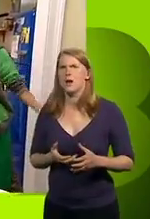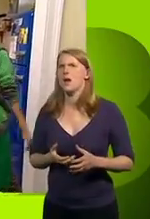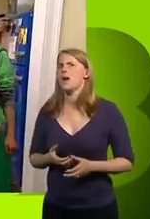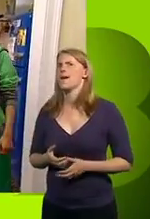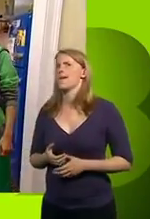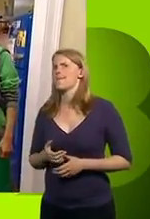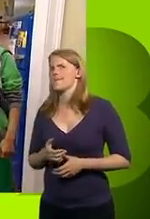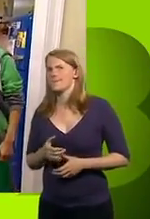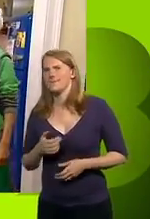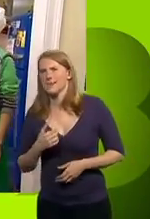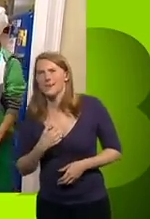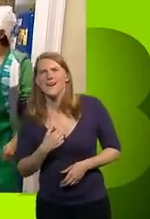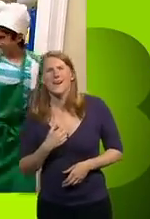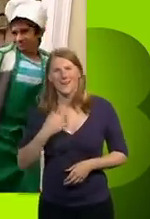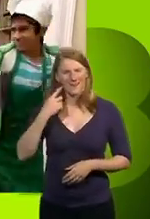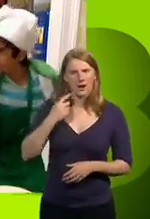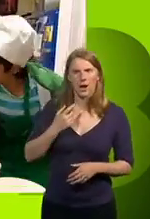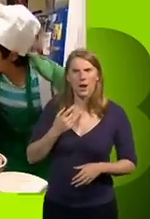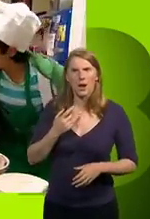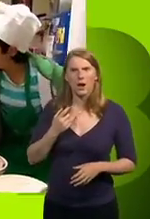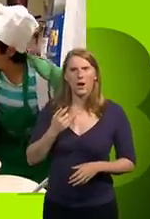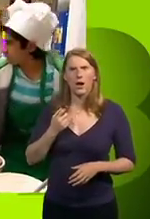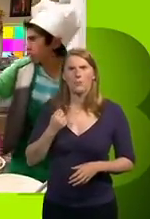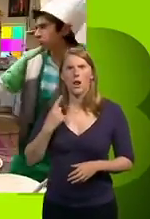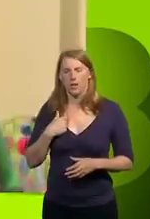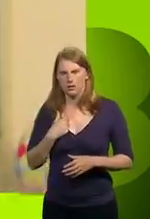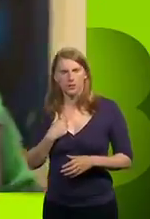Phew, for a moment I thought I was stuck to you there.